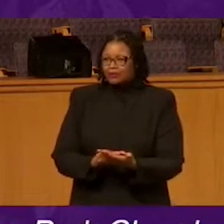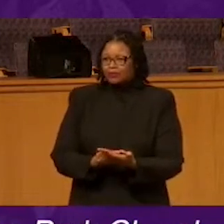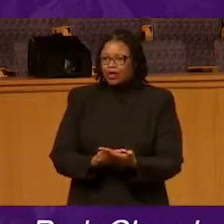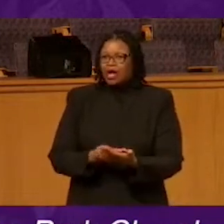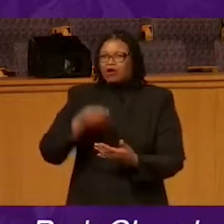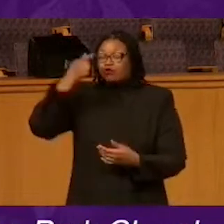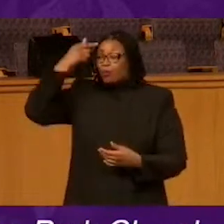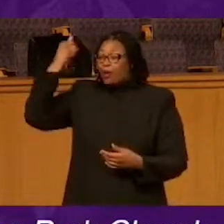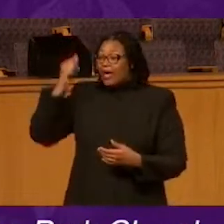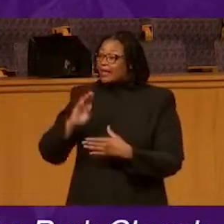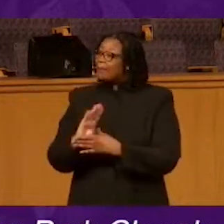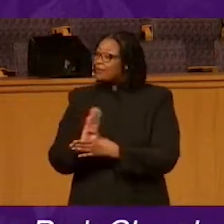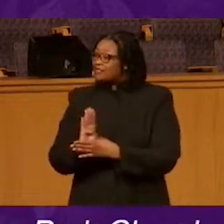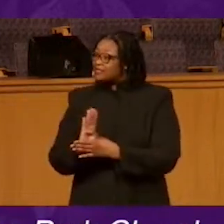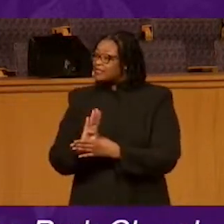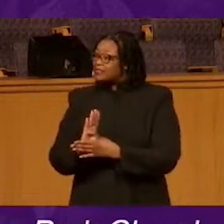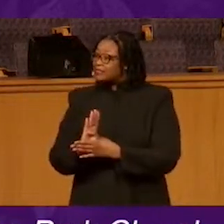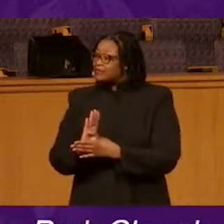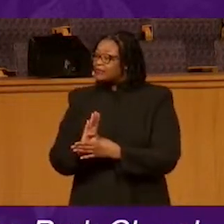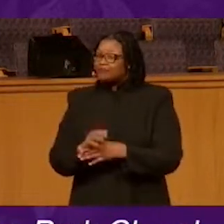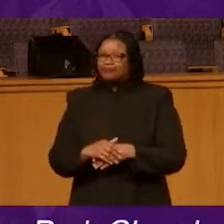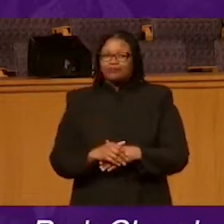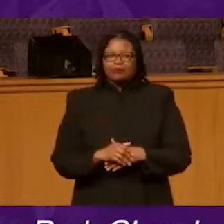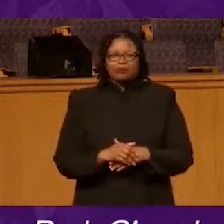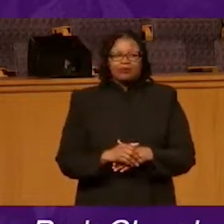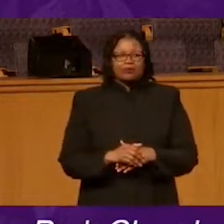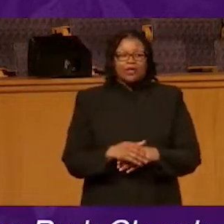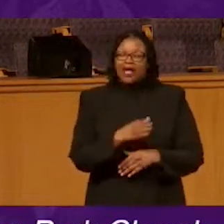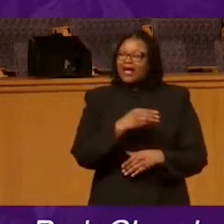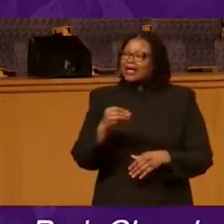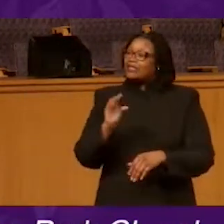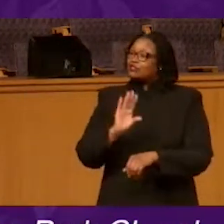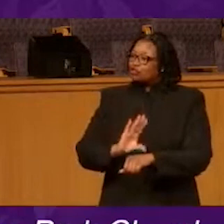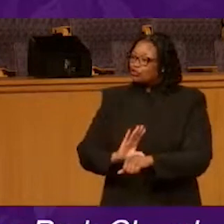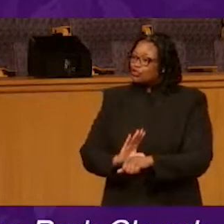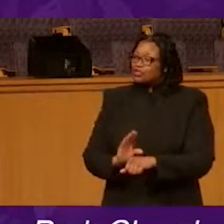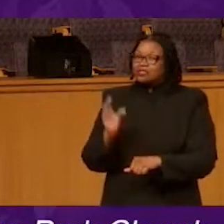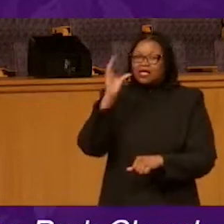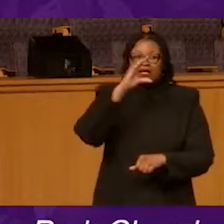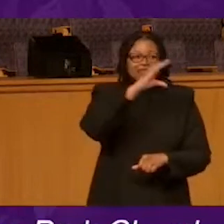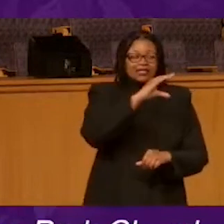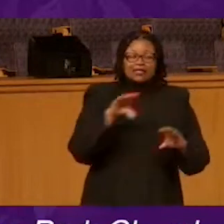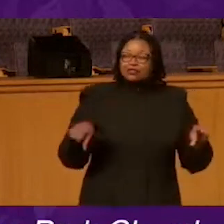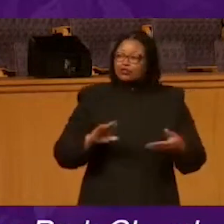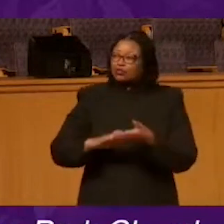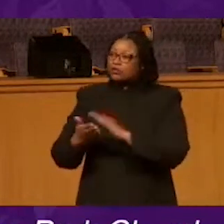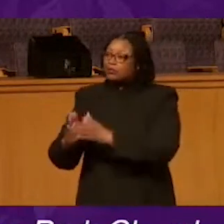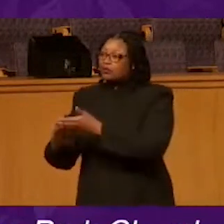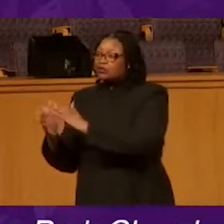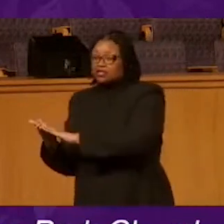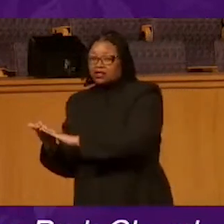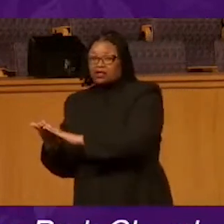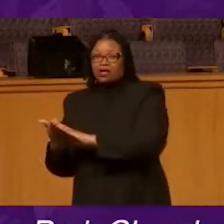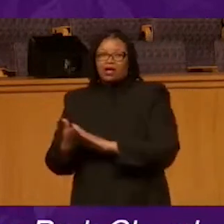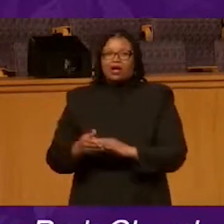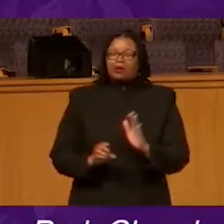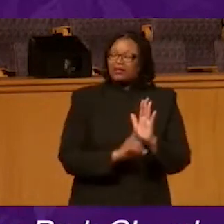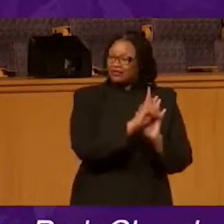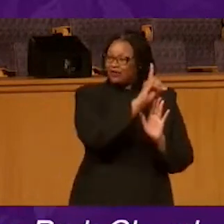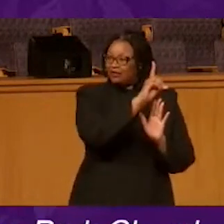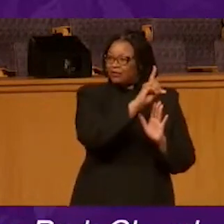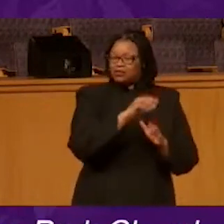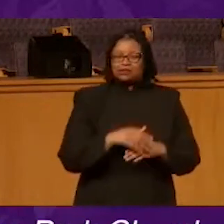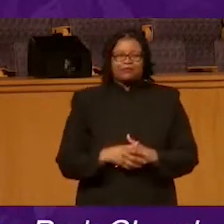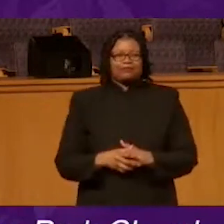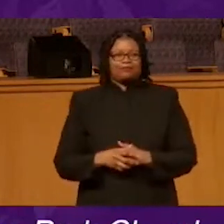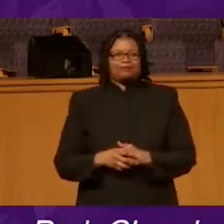black businesses, as well as churches seeking to do community economic development.